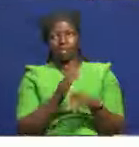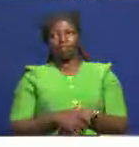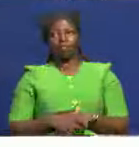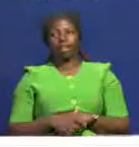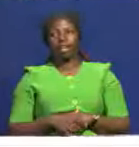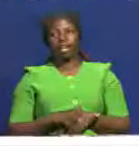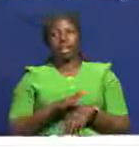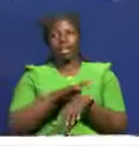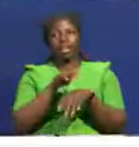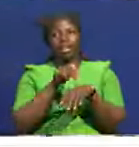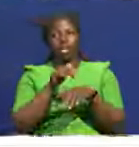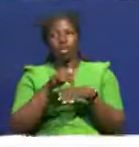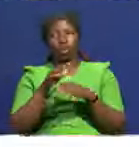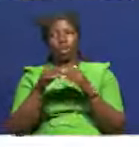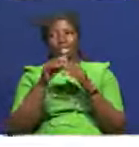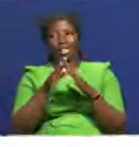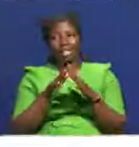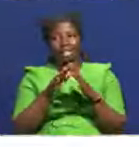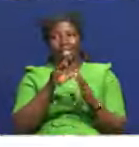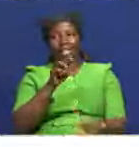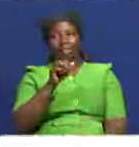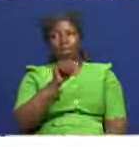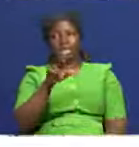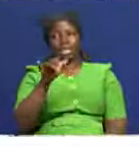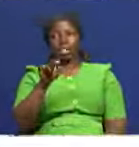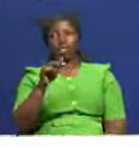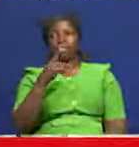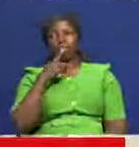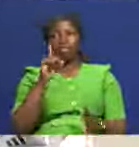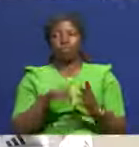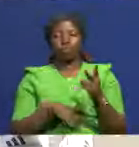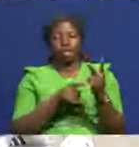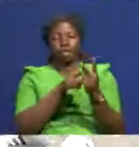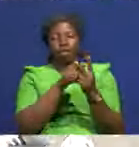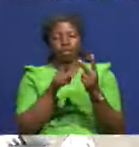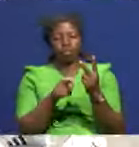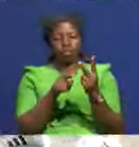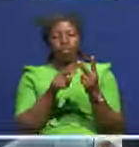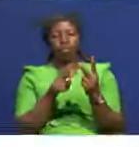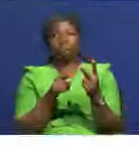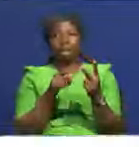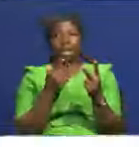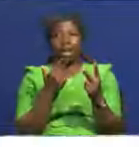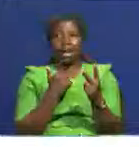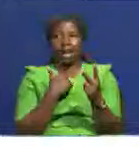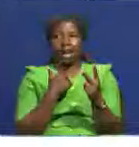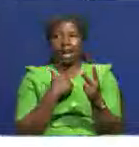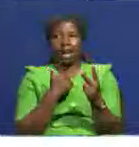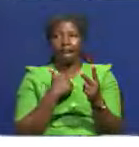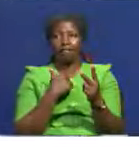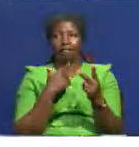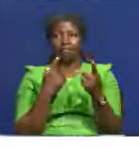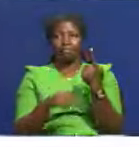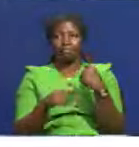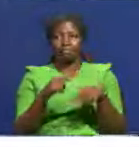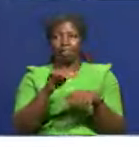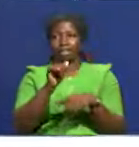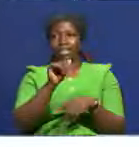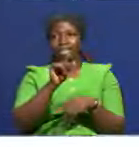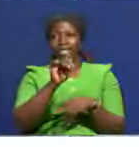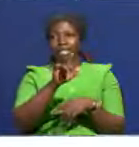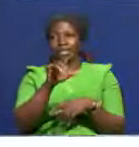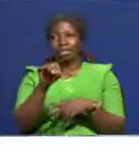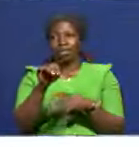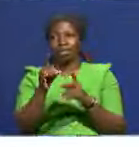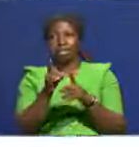notes the two, Ali Hussein Omar and Ibrahim Hussein Omar, allegedly assaulted Akello on May 18,